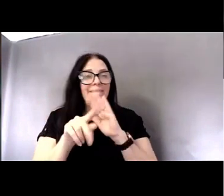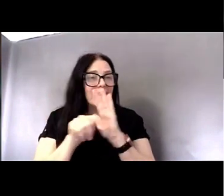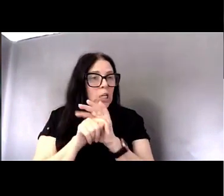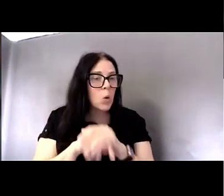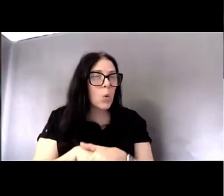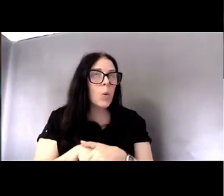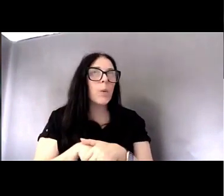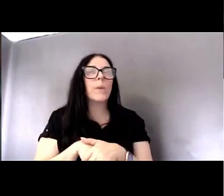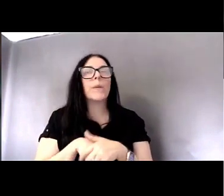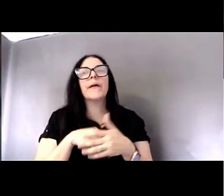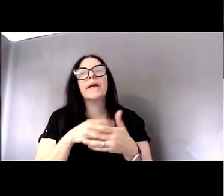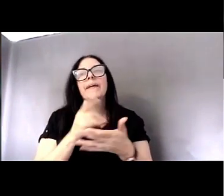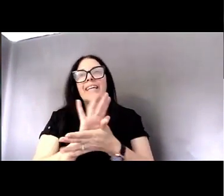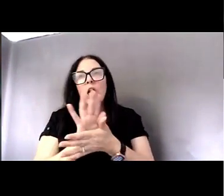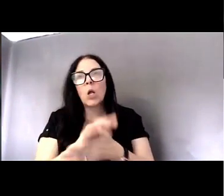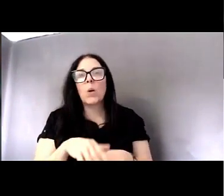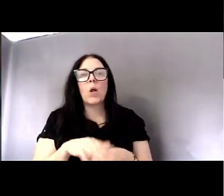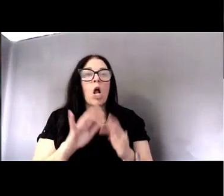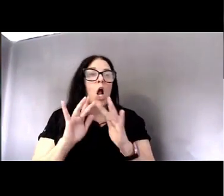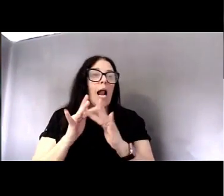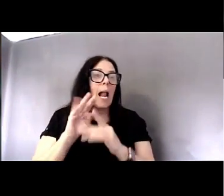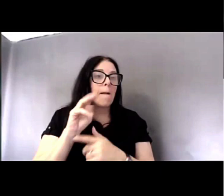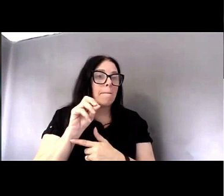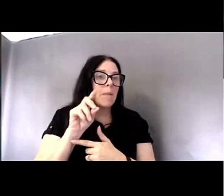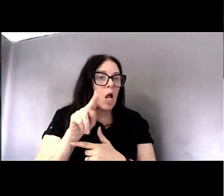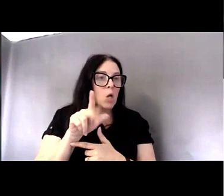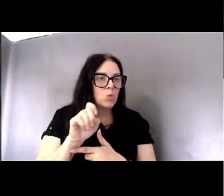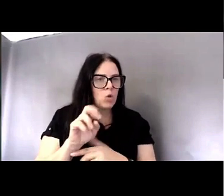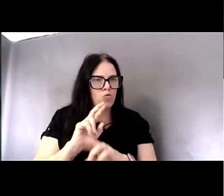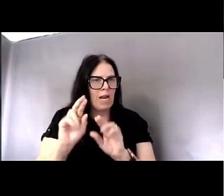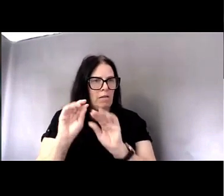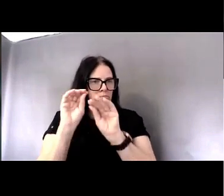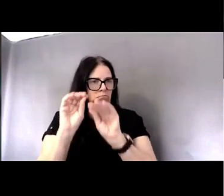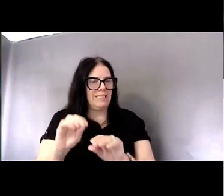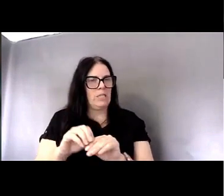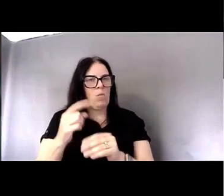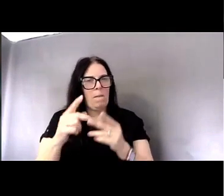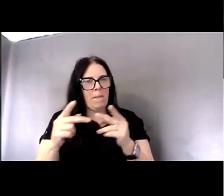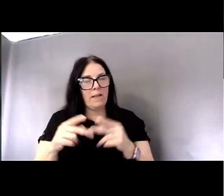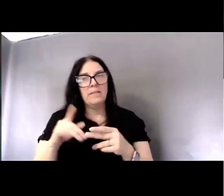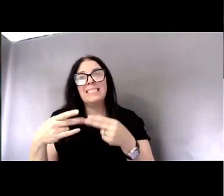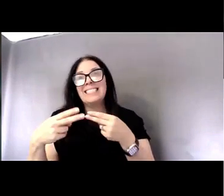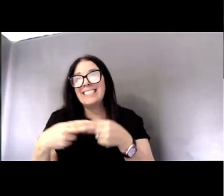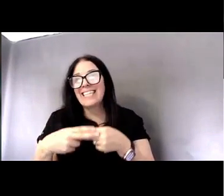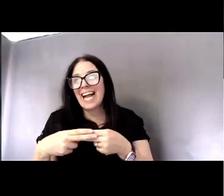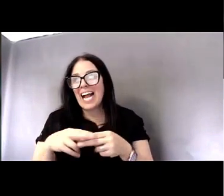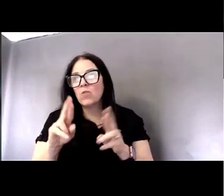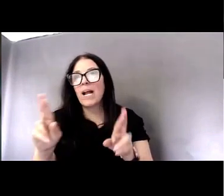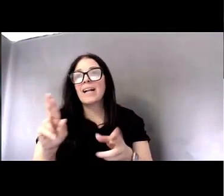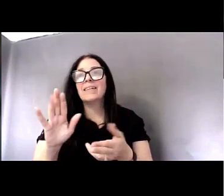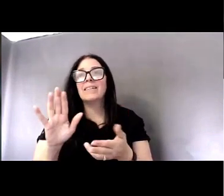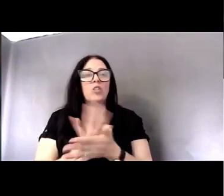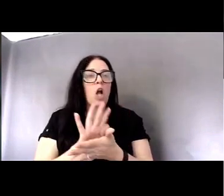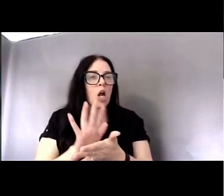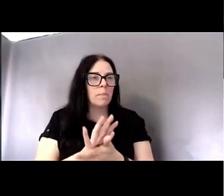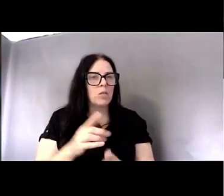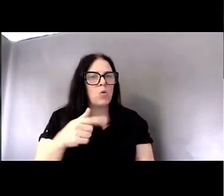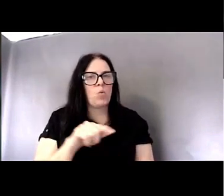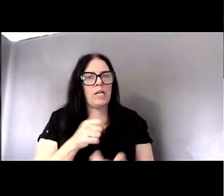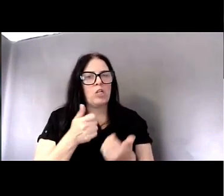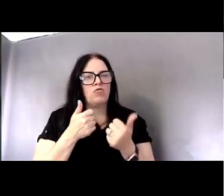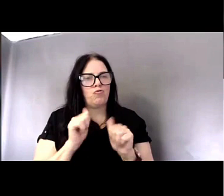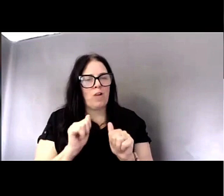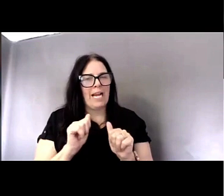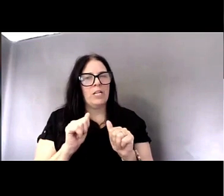videos, online modules, slide sets, documents. We've tried to get